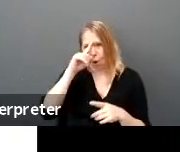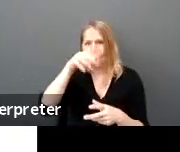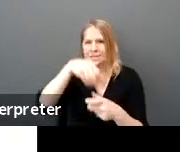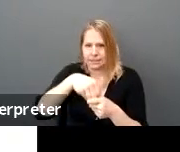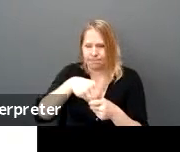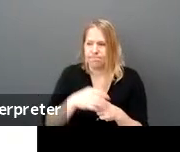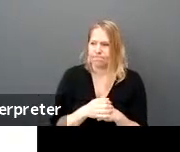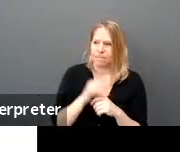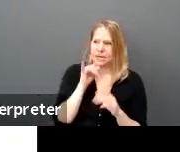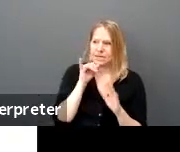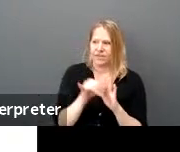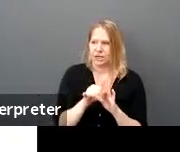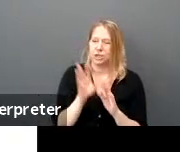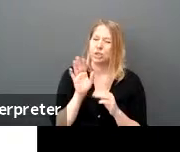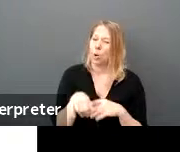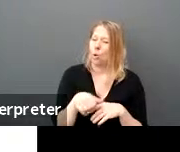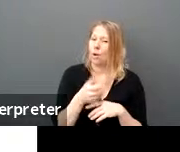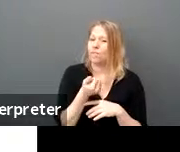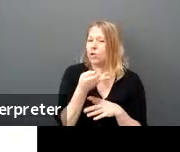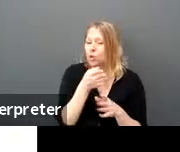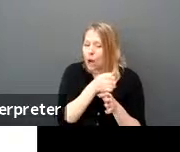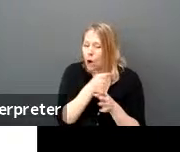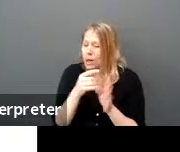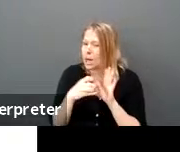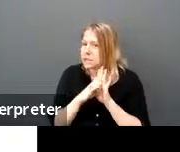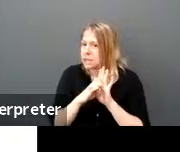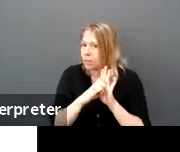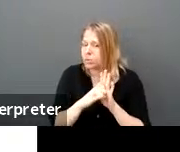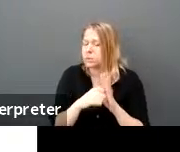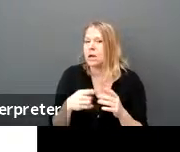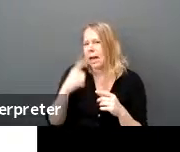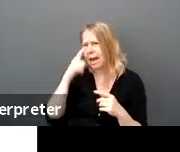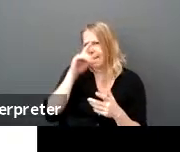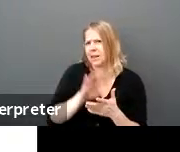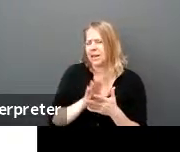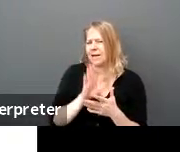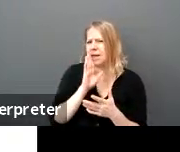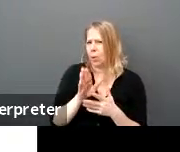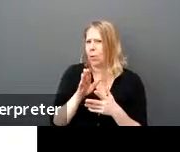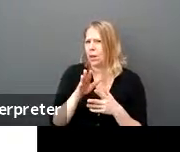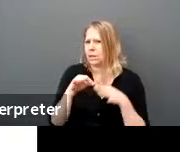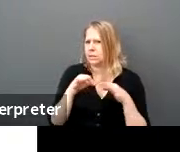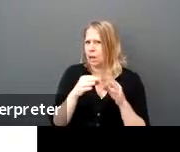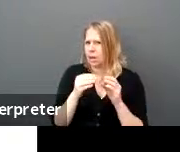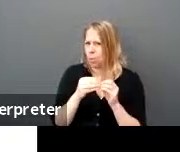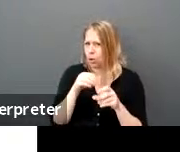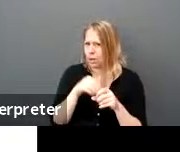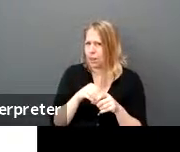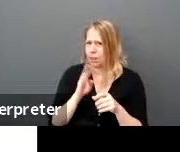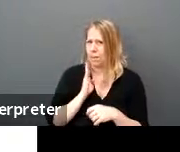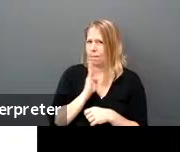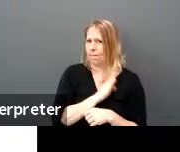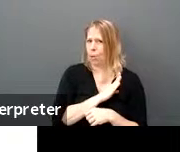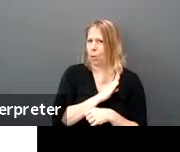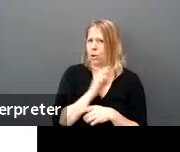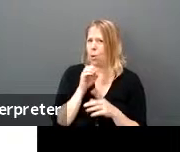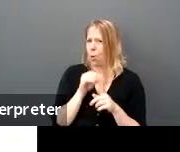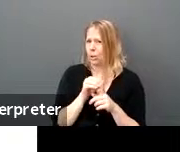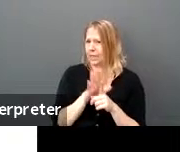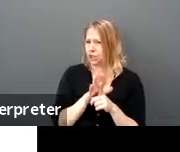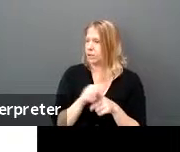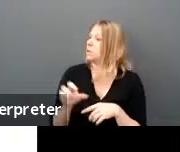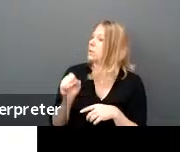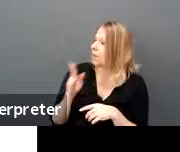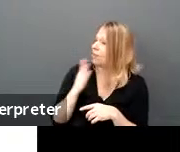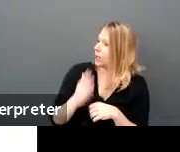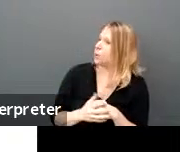autism. And so those are a couple areas, and I do believe they'll be talking more about that in their board orientation as well. Is that Great, correct?